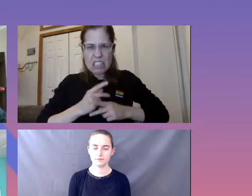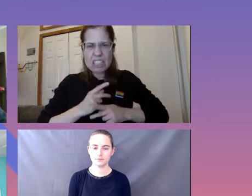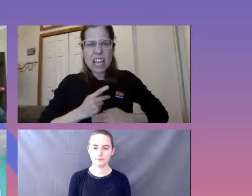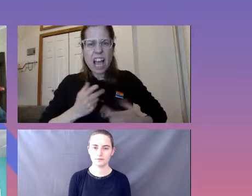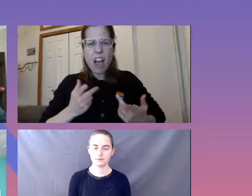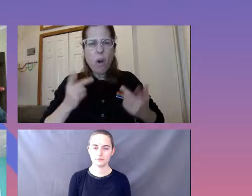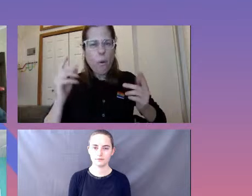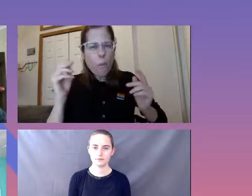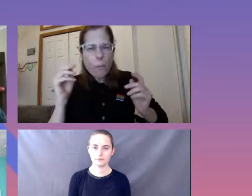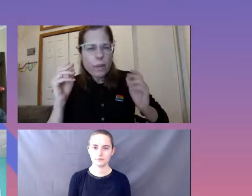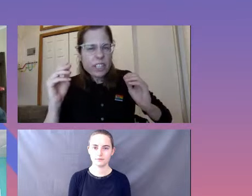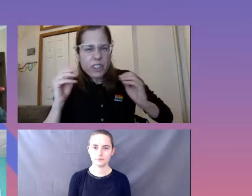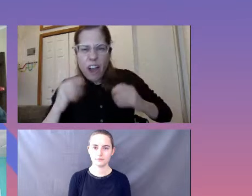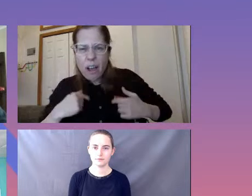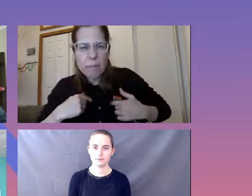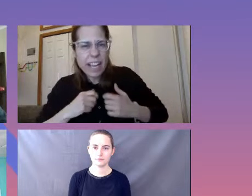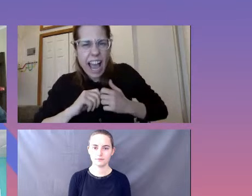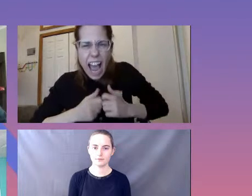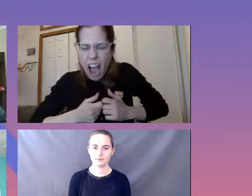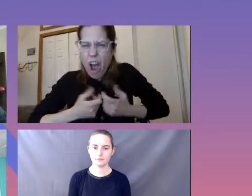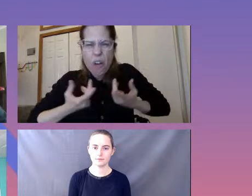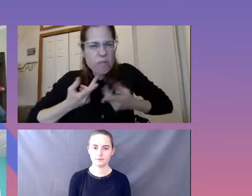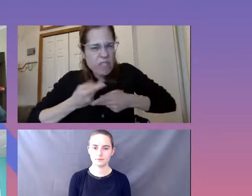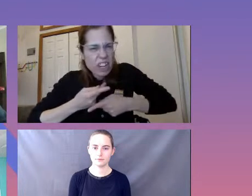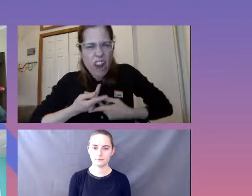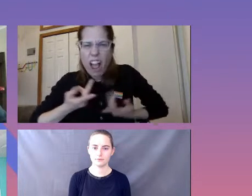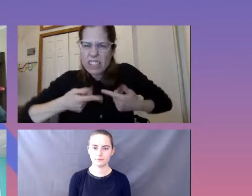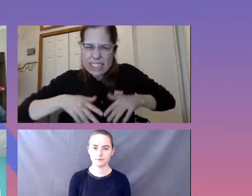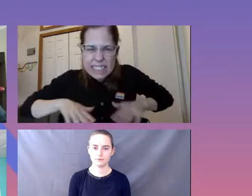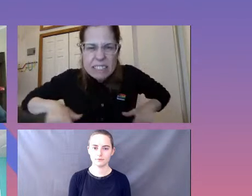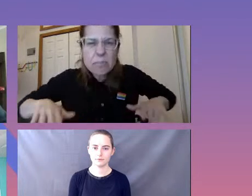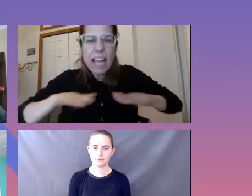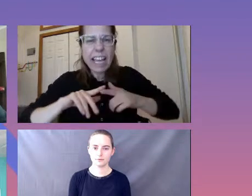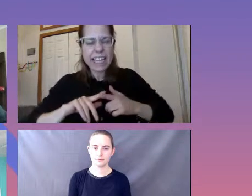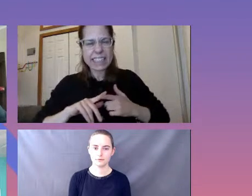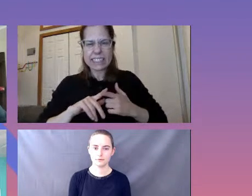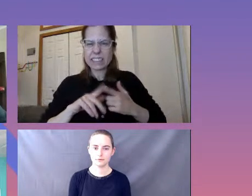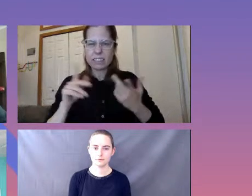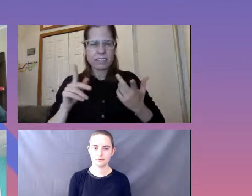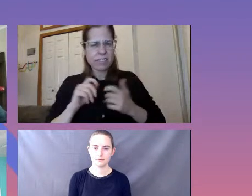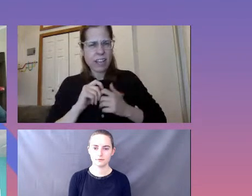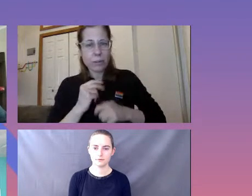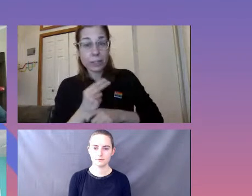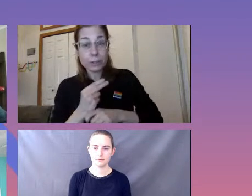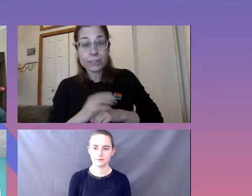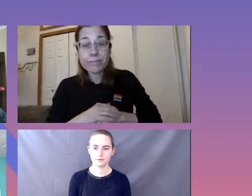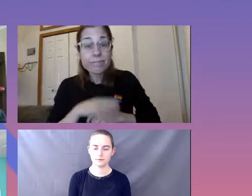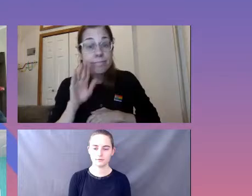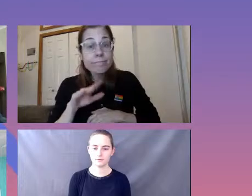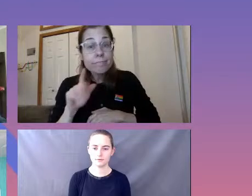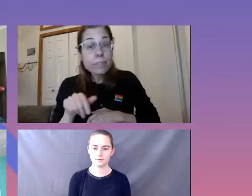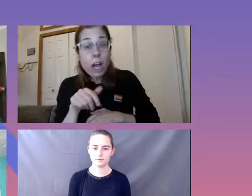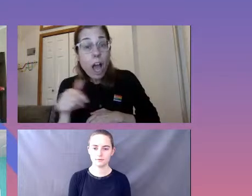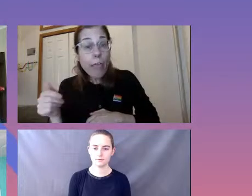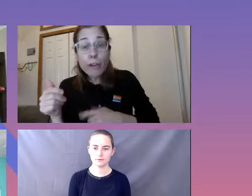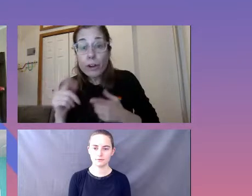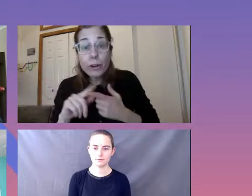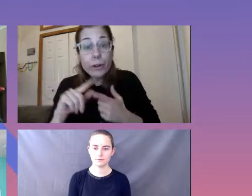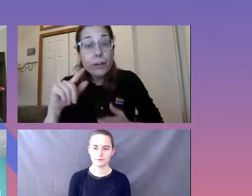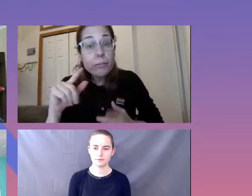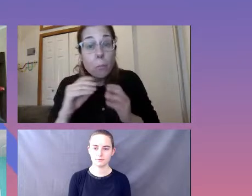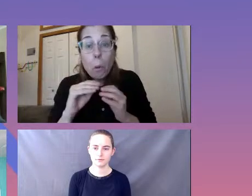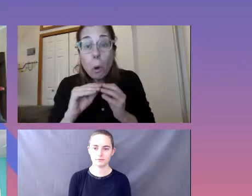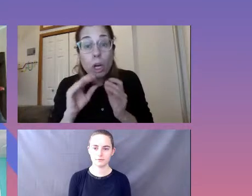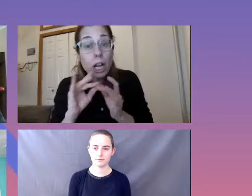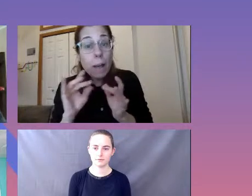spaces yet. So thank you. If anybody, maybe Hope or Siobhan, want to kind of respond to that